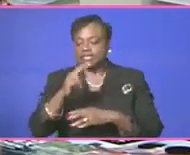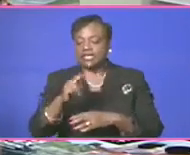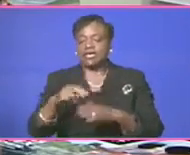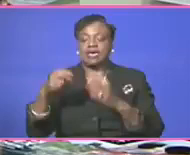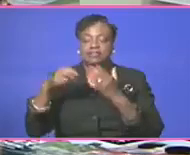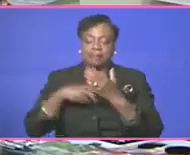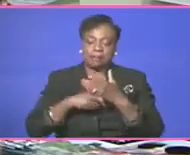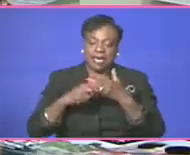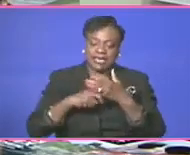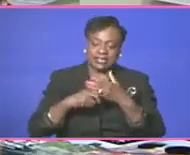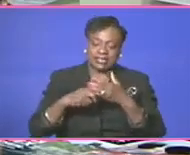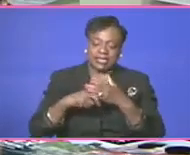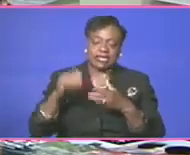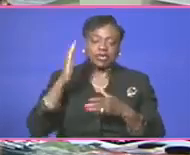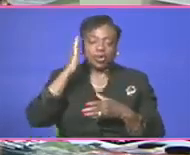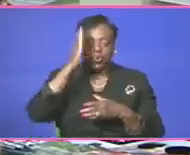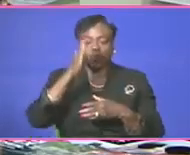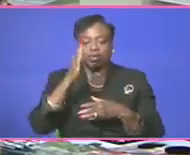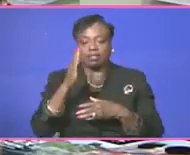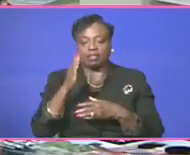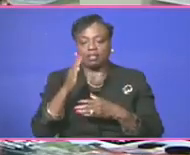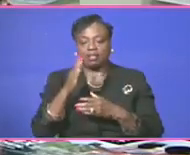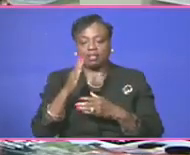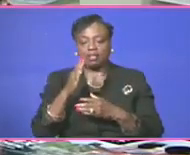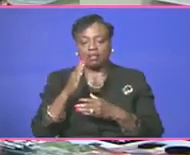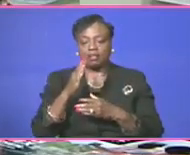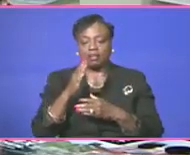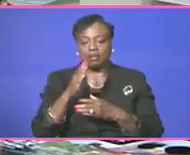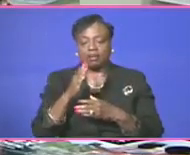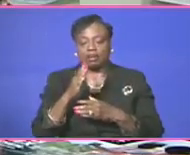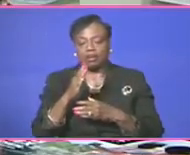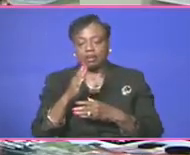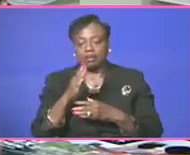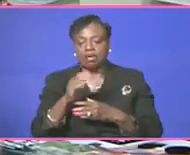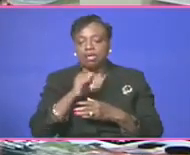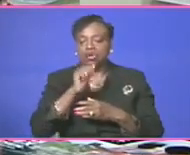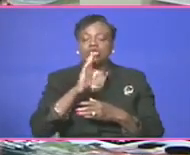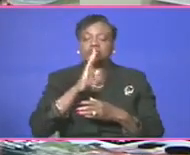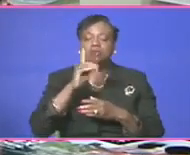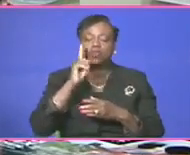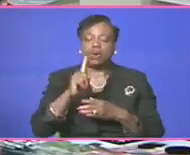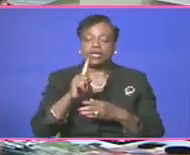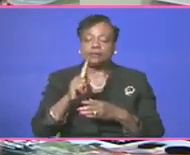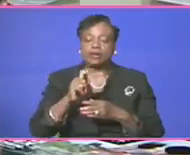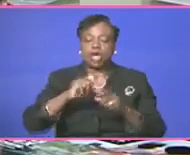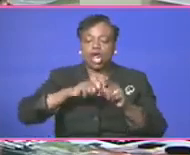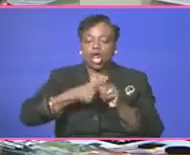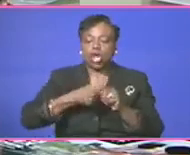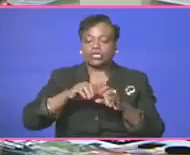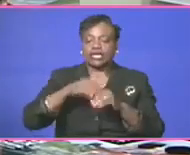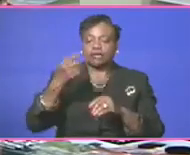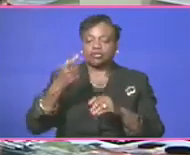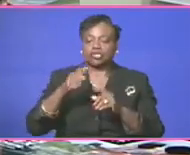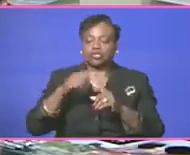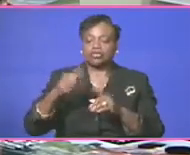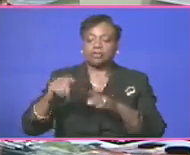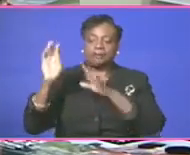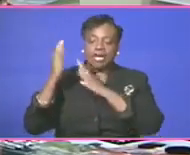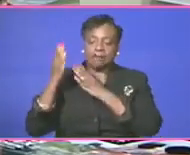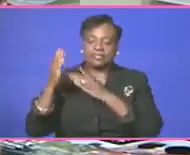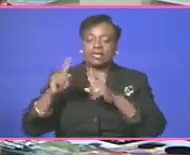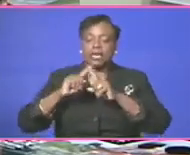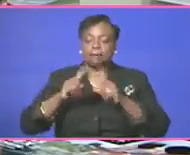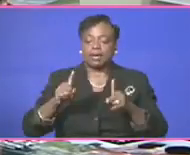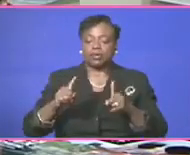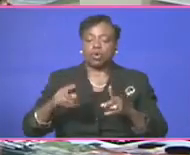one of the Caribbean islands will definitely see not one that just want to be locked down to the Bahamas, but want to venture out. So